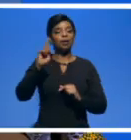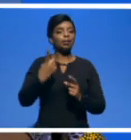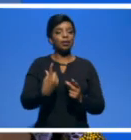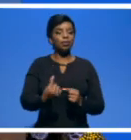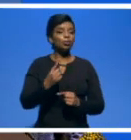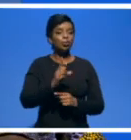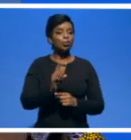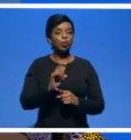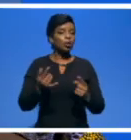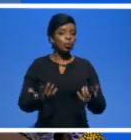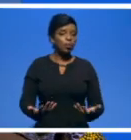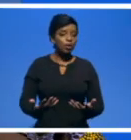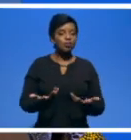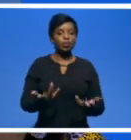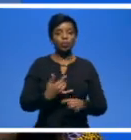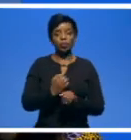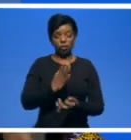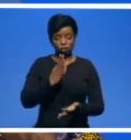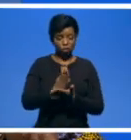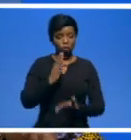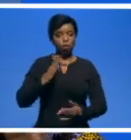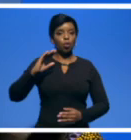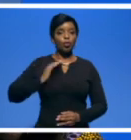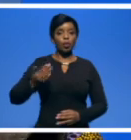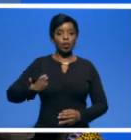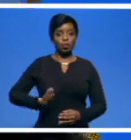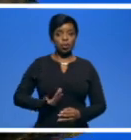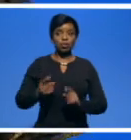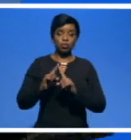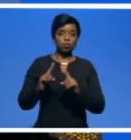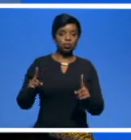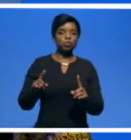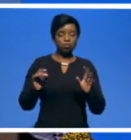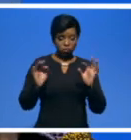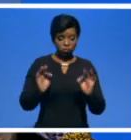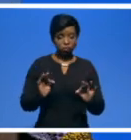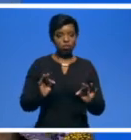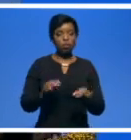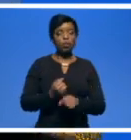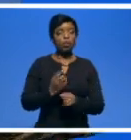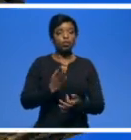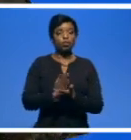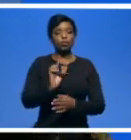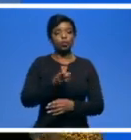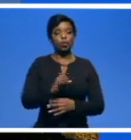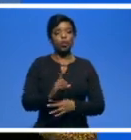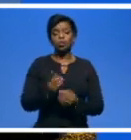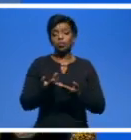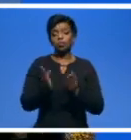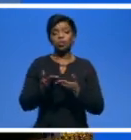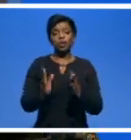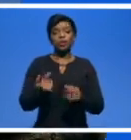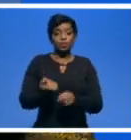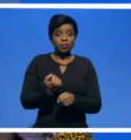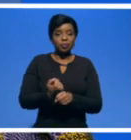khiro go etsa bonnete ba gore bomme ba nka karolo, ke eng seo ba se etsang ga ba se ba ba hirilwe go etsa bonnete ba gore ba phahamiswa ka gare